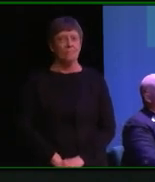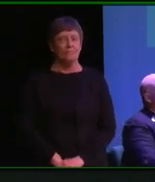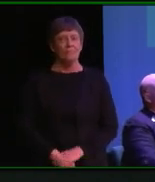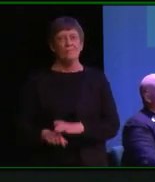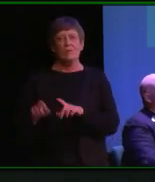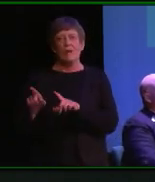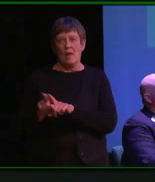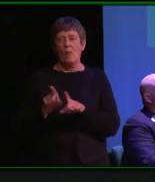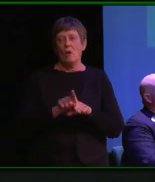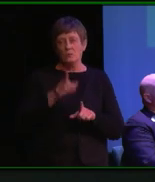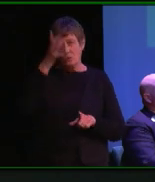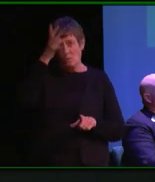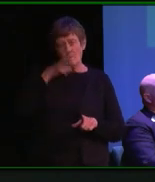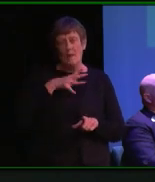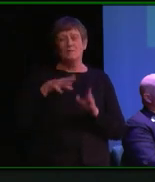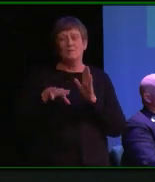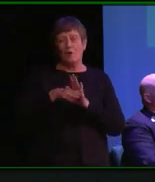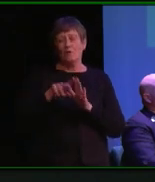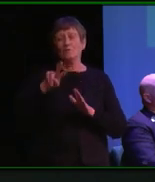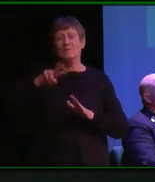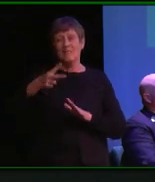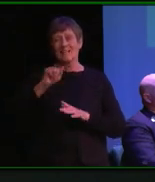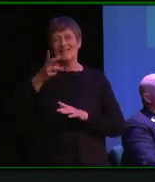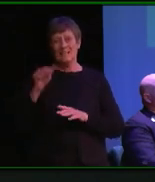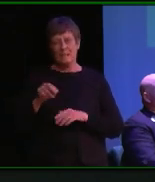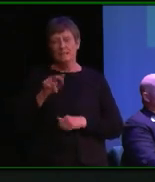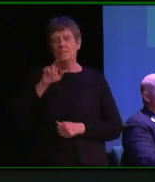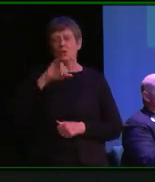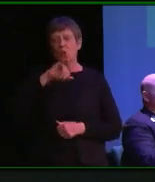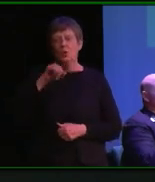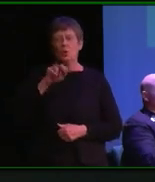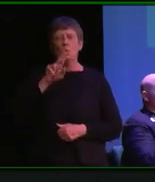And also men's soccer second team, Yusuf Ismail.